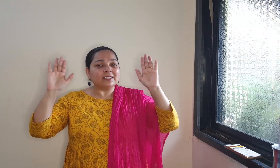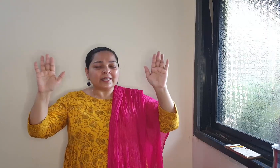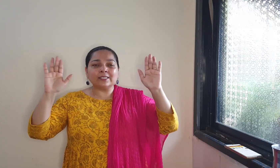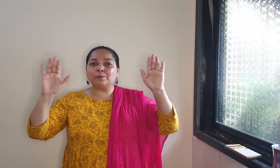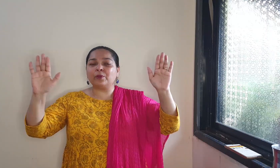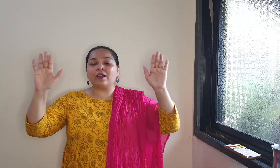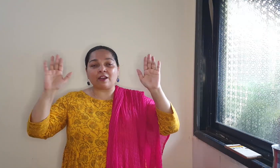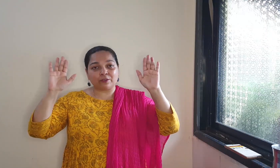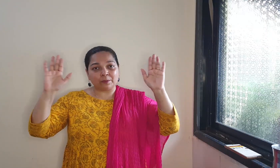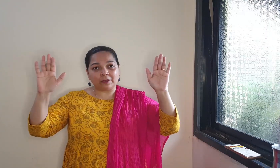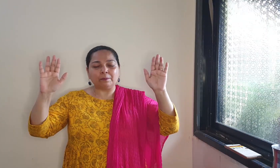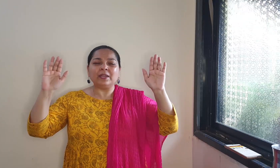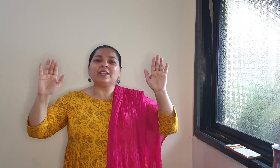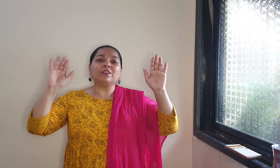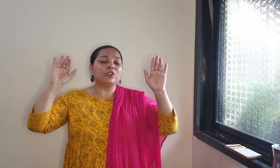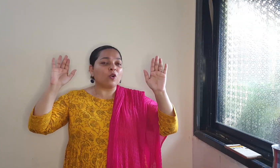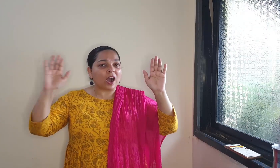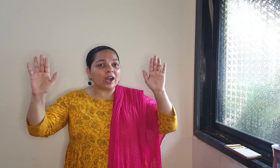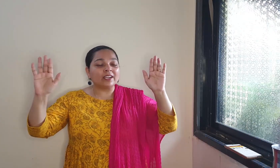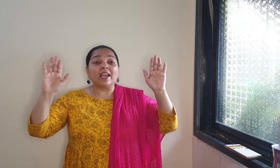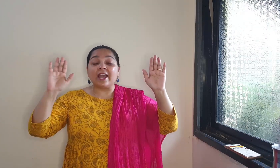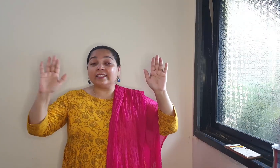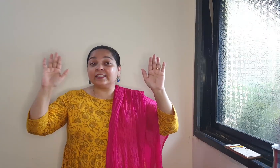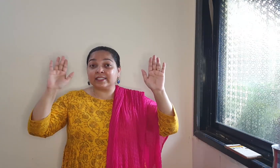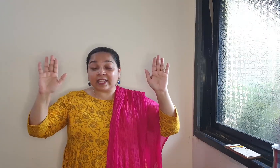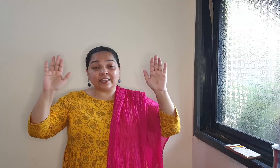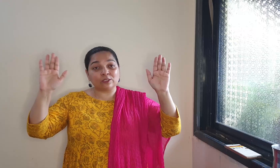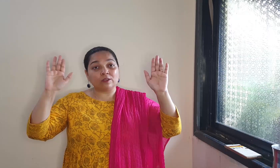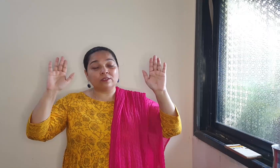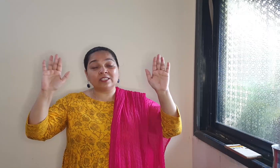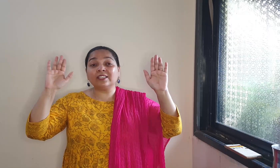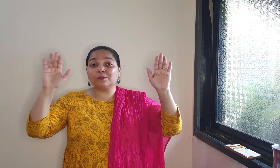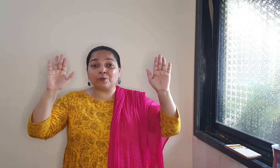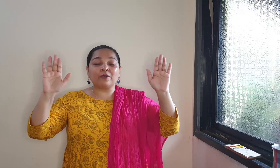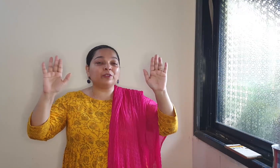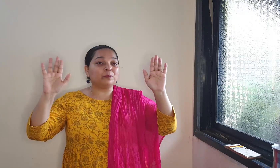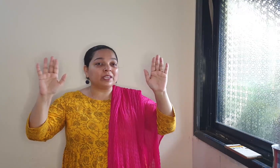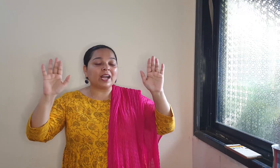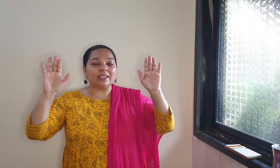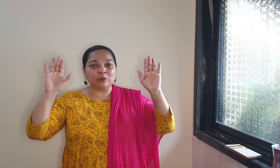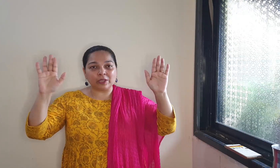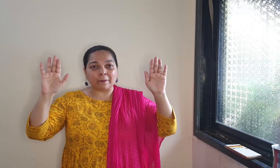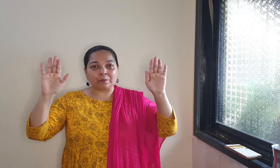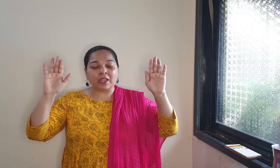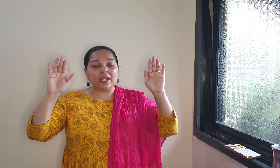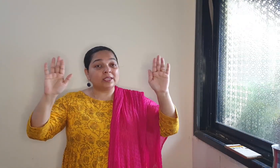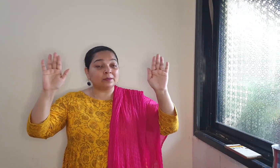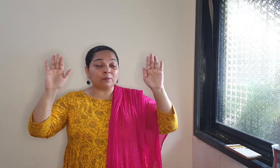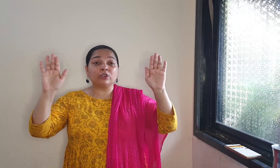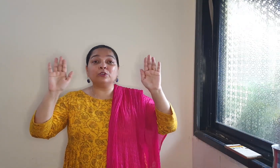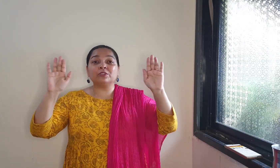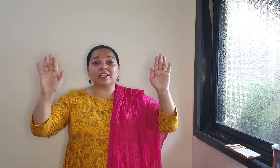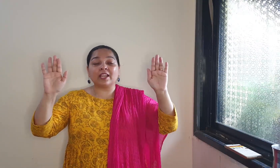and say this prayer after me. Believe in your heart and say this prayer with me. Hallelujah.